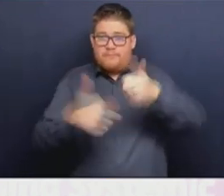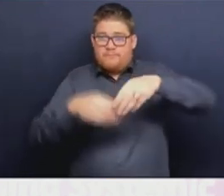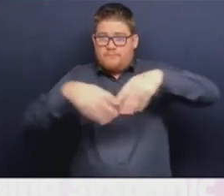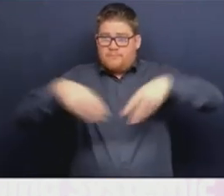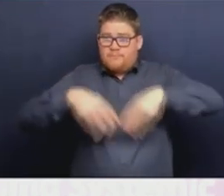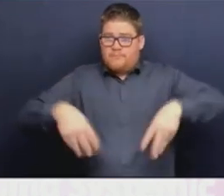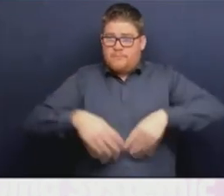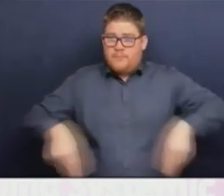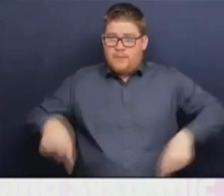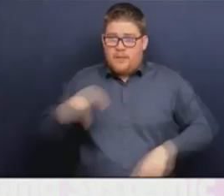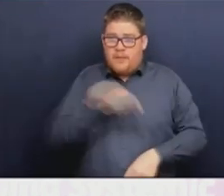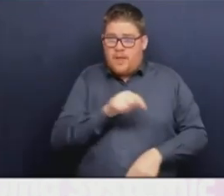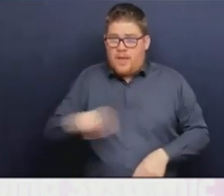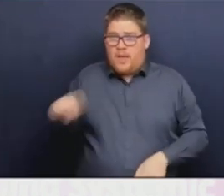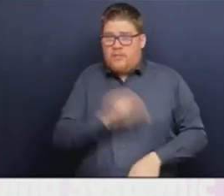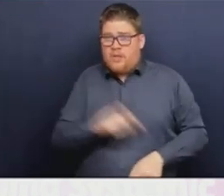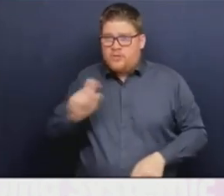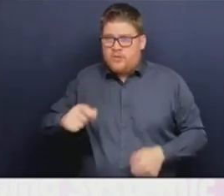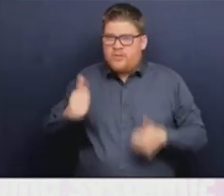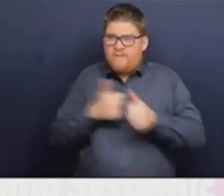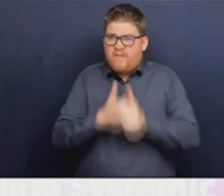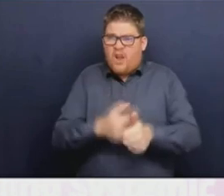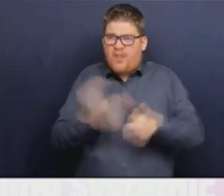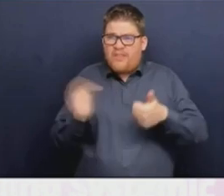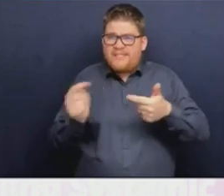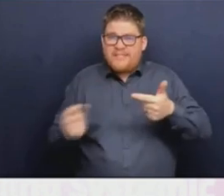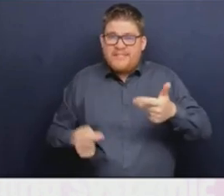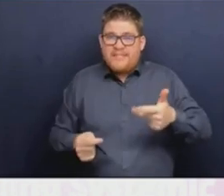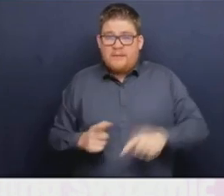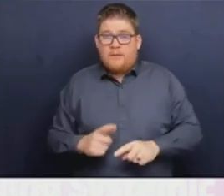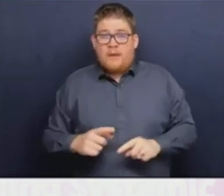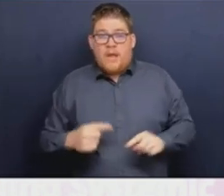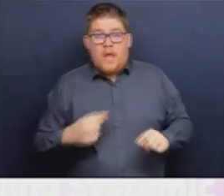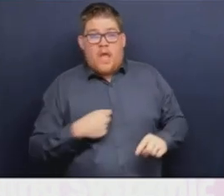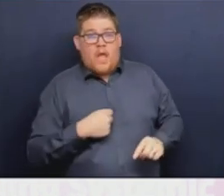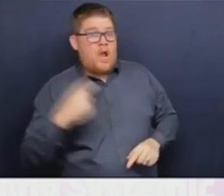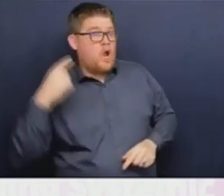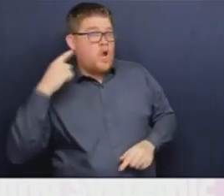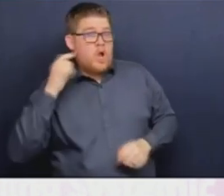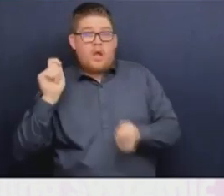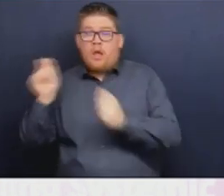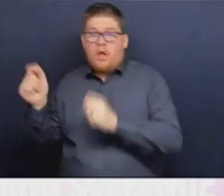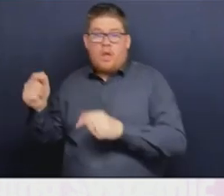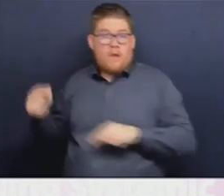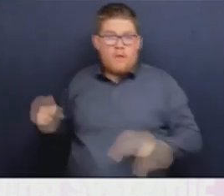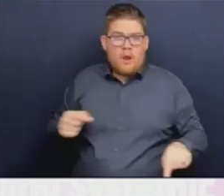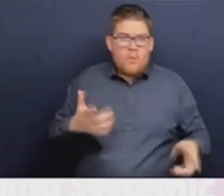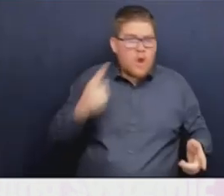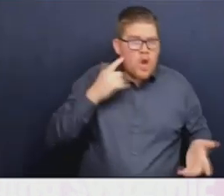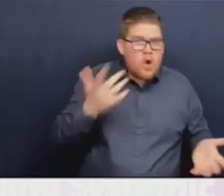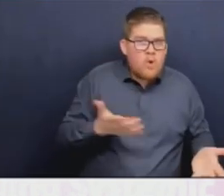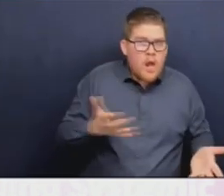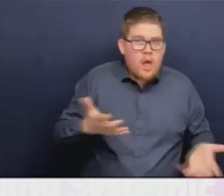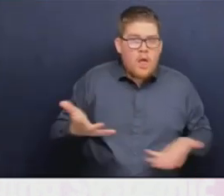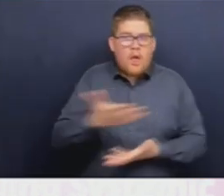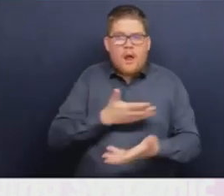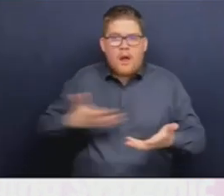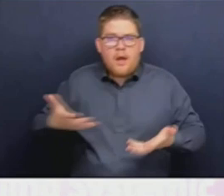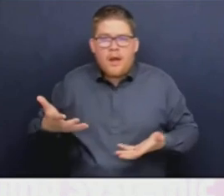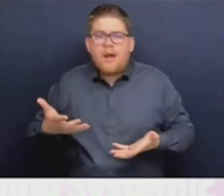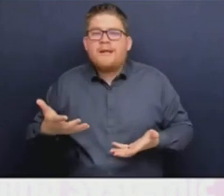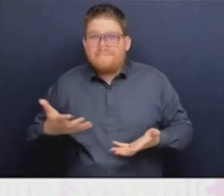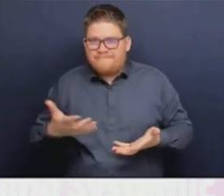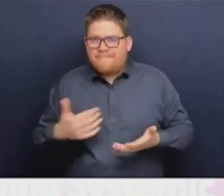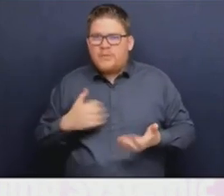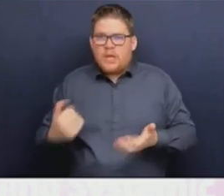this is what I'm hearing, what are you hearing? And when new information becomes available, all of us, whatever we do, wherever we do it,